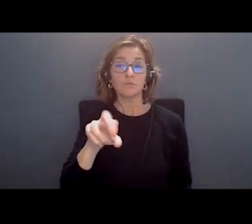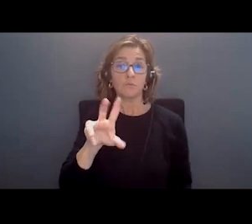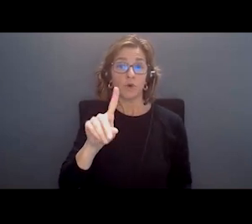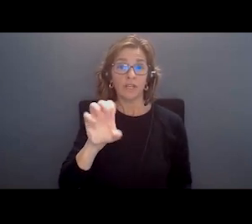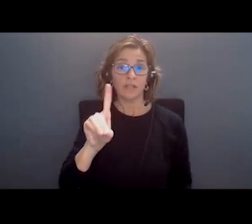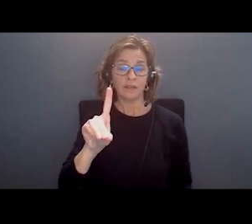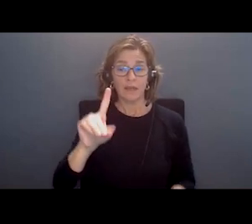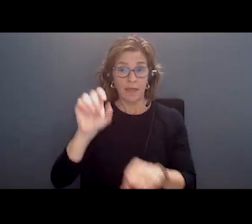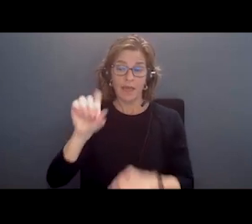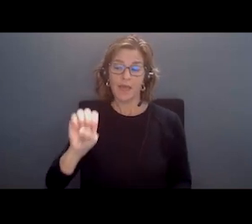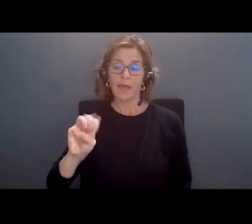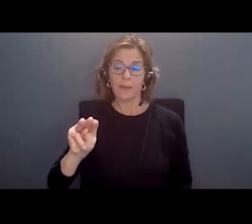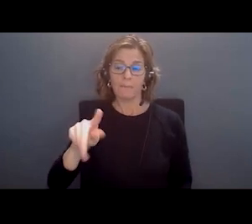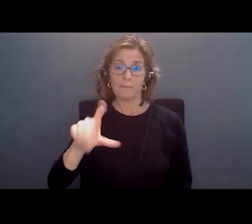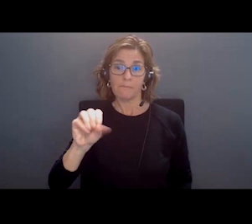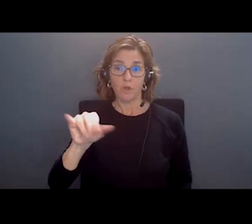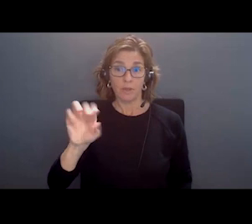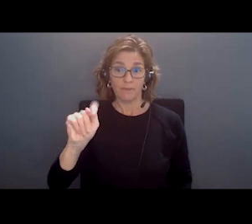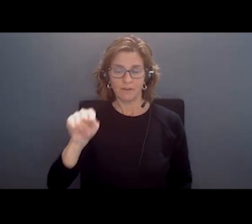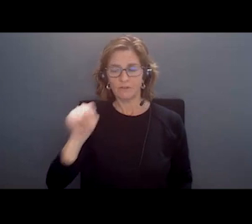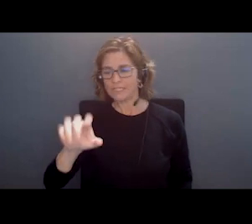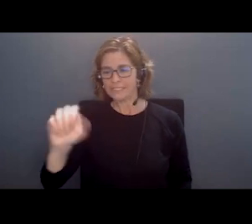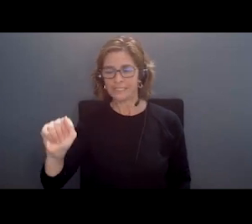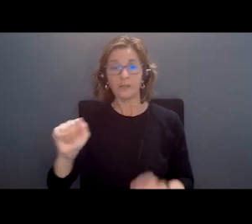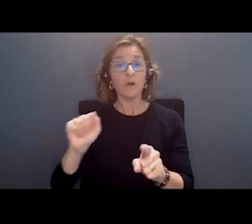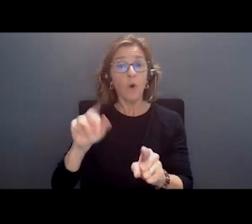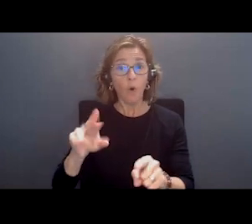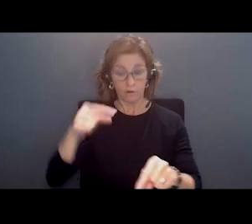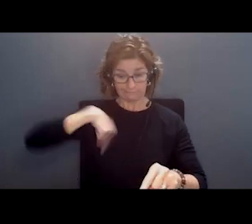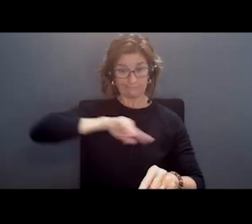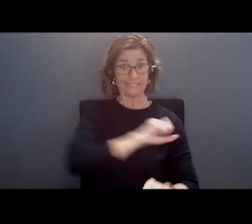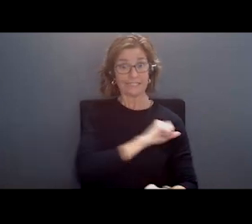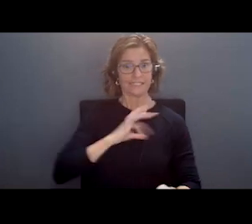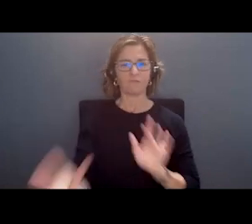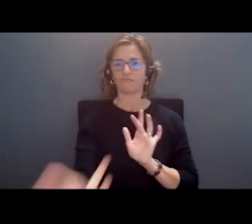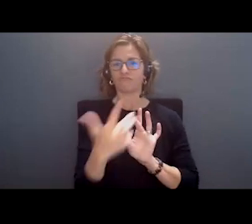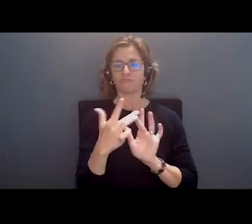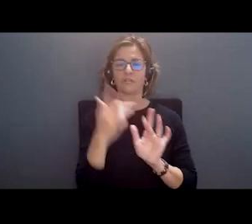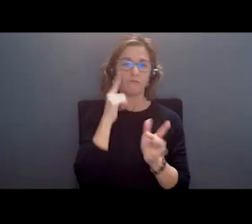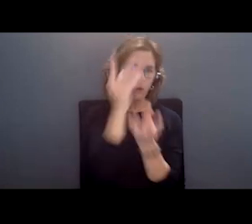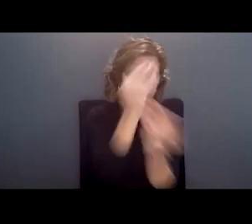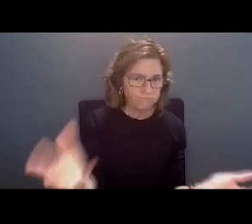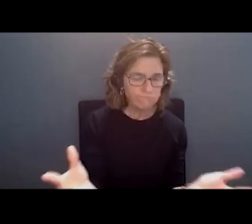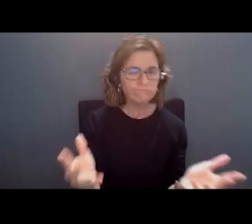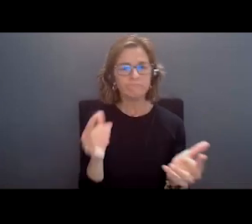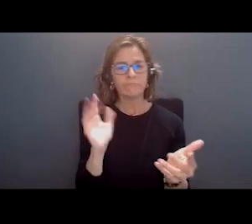www.supportedemployment.ca or to reach out to any of the CASE staff to learn more about our programs, initiatives, and